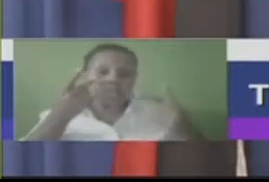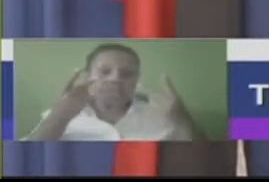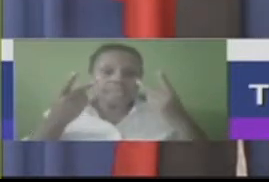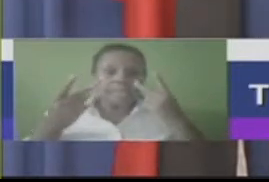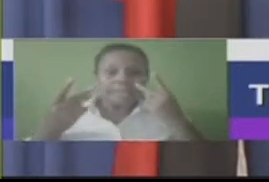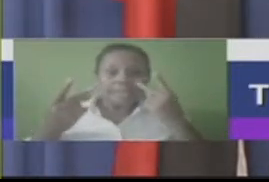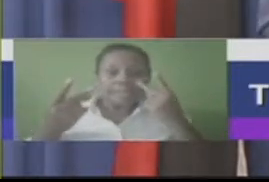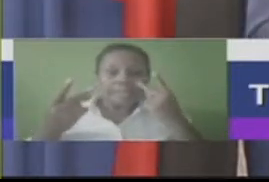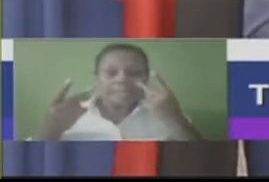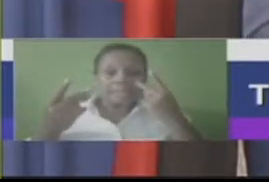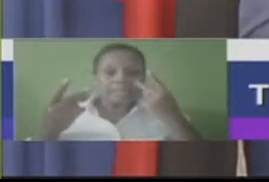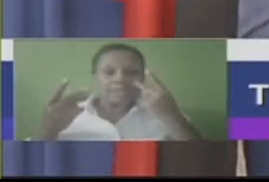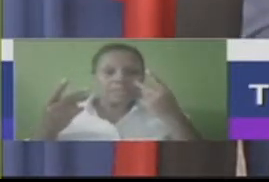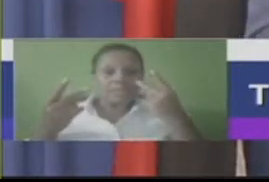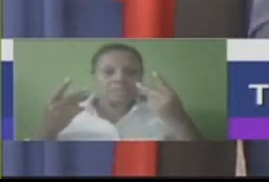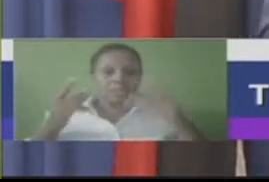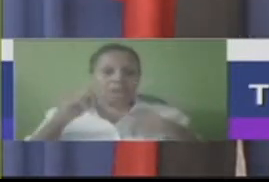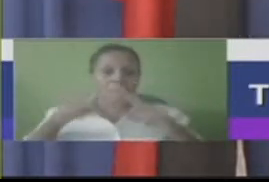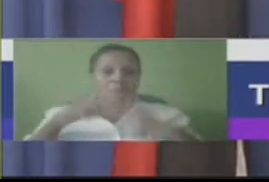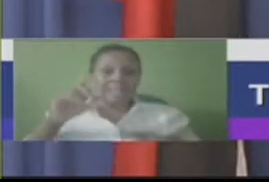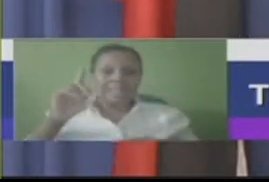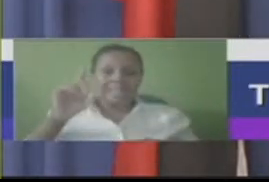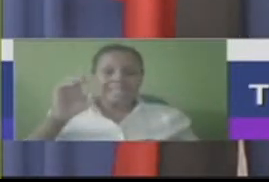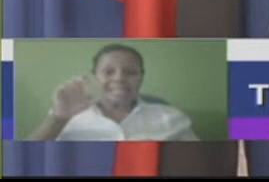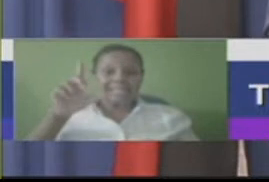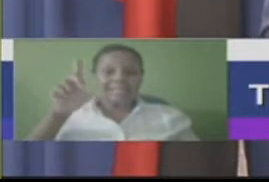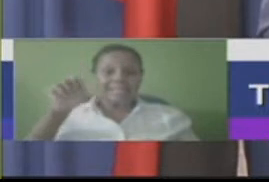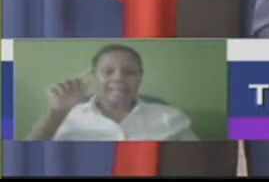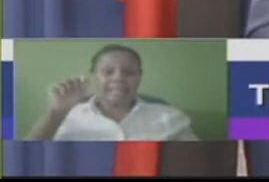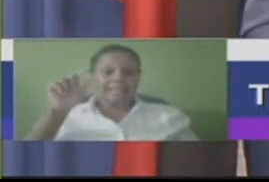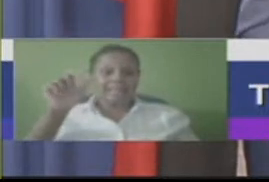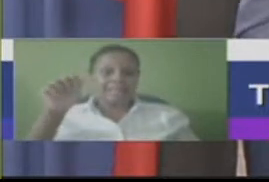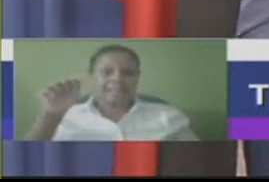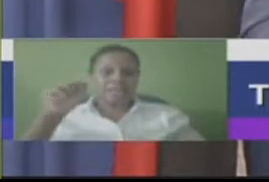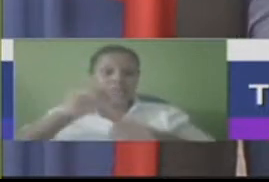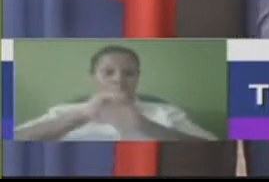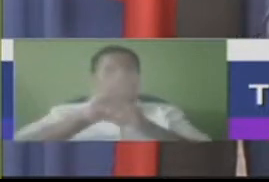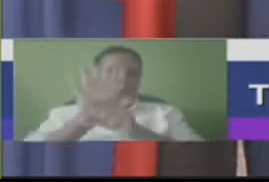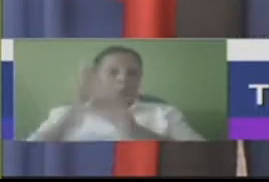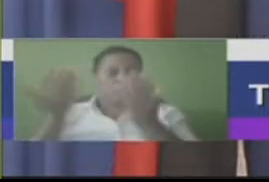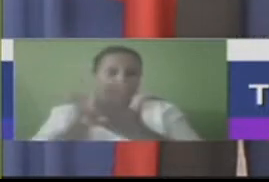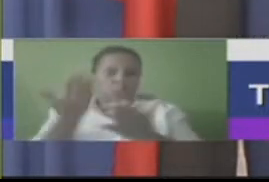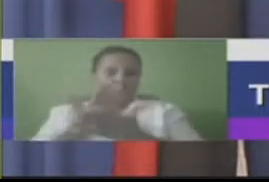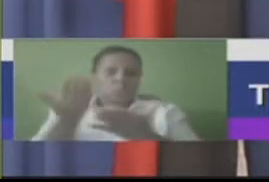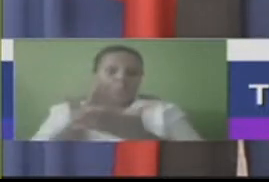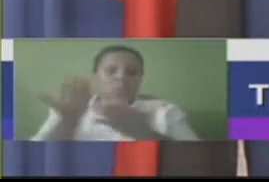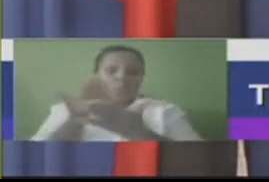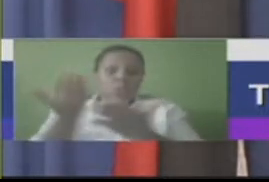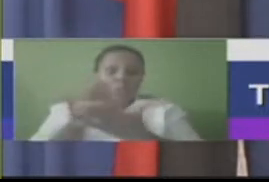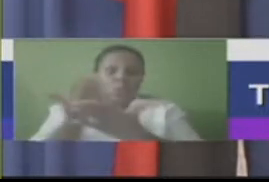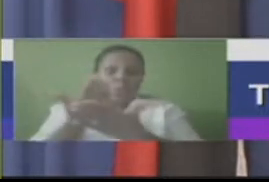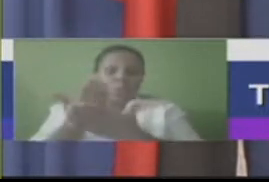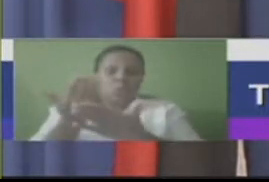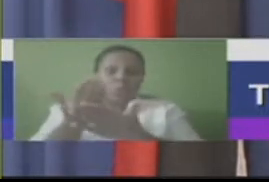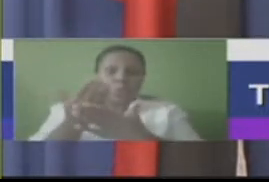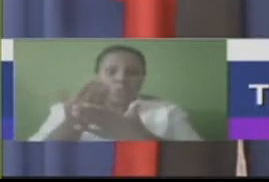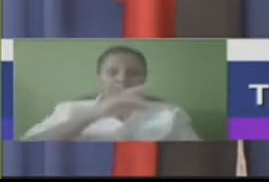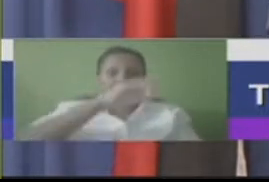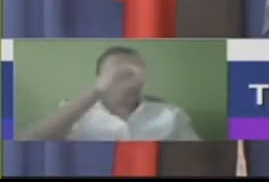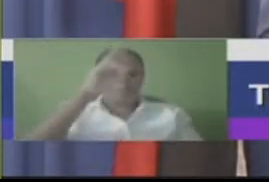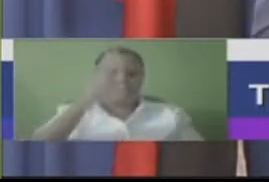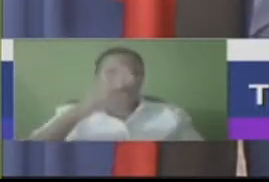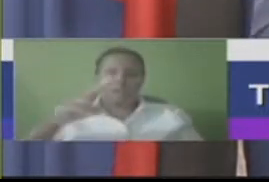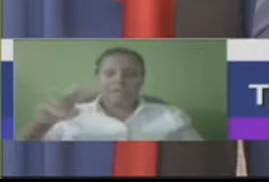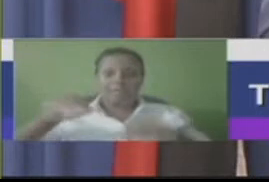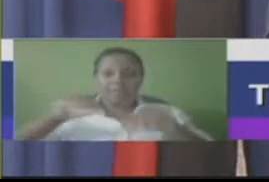virus, which is beginning to appear in the United States, has not been identified in our country just yet,